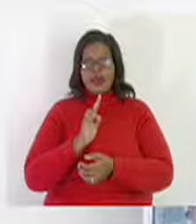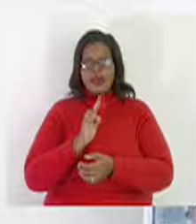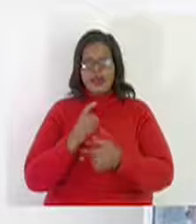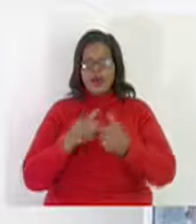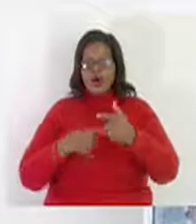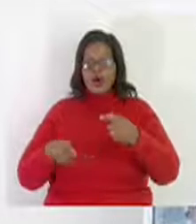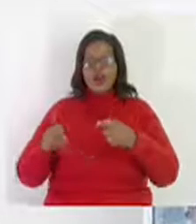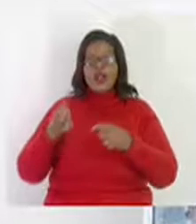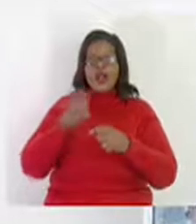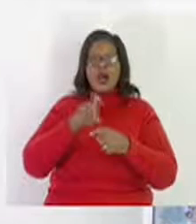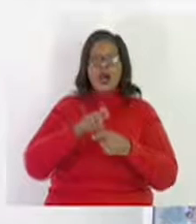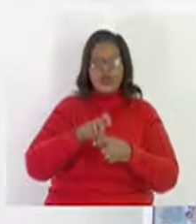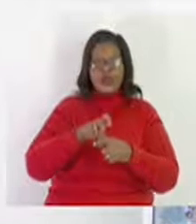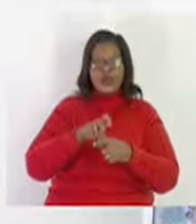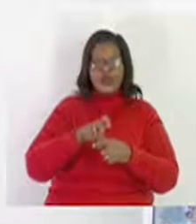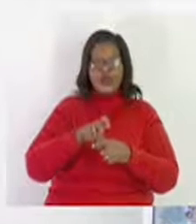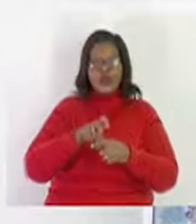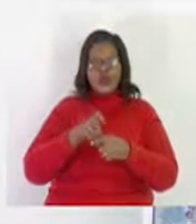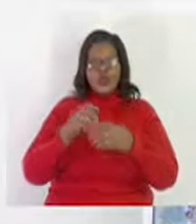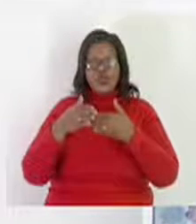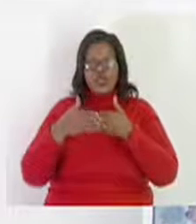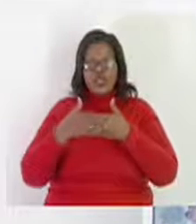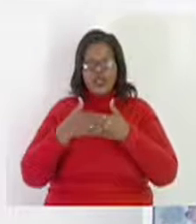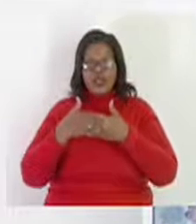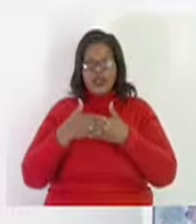round off that to the nearest